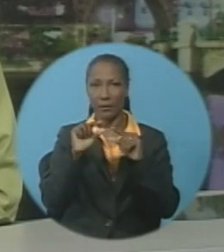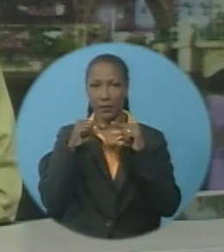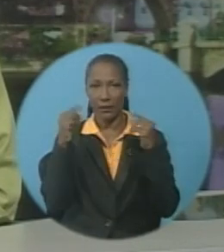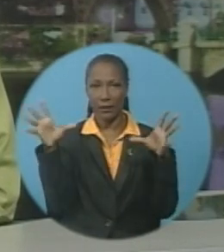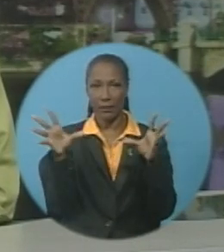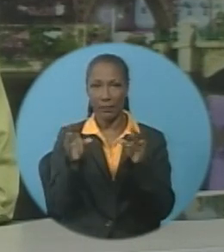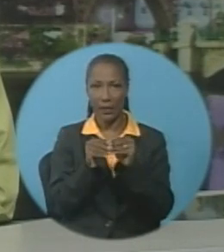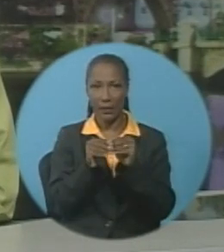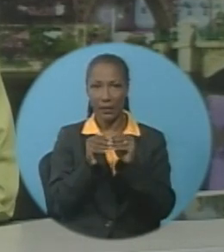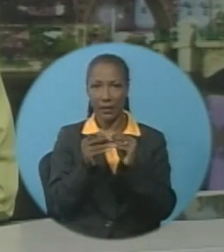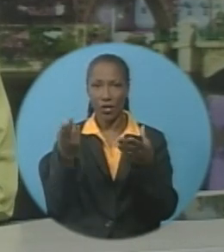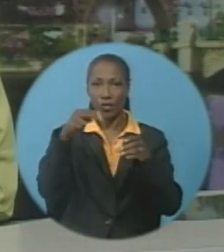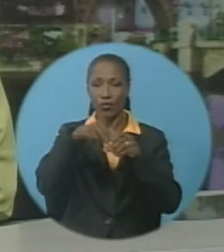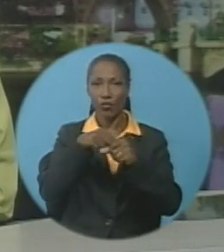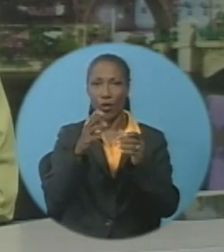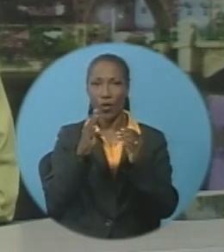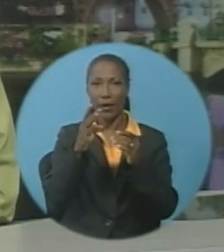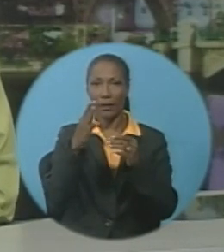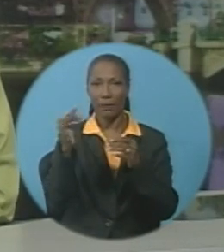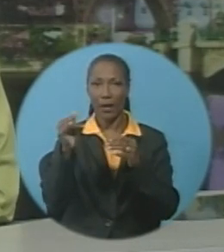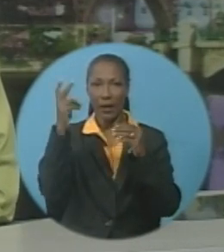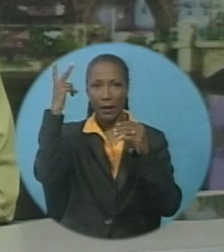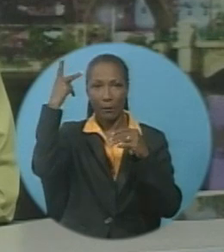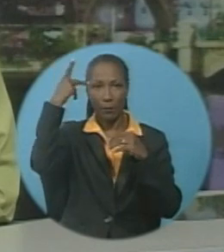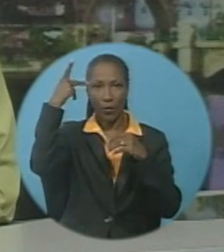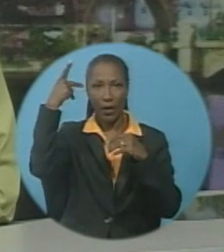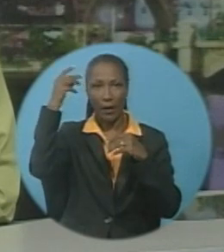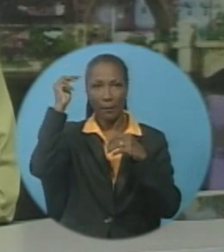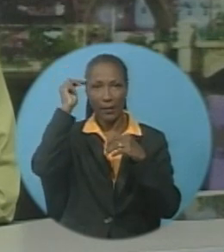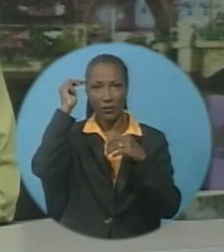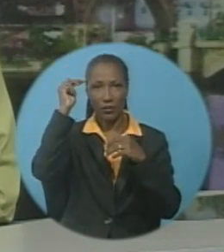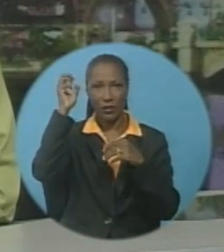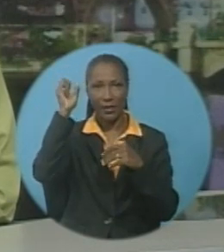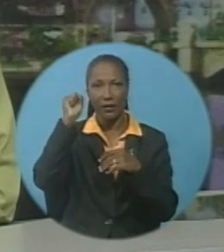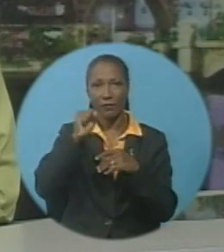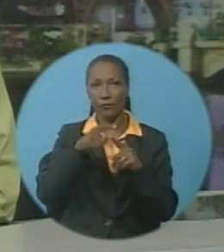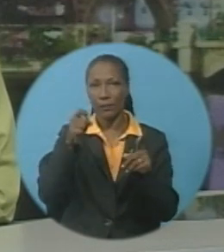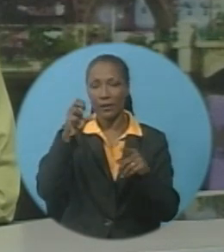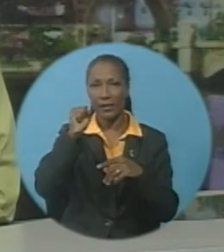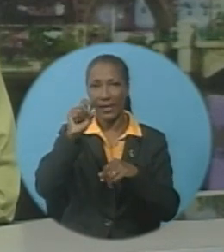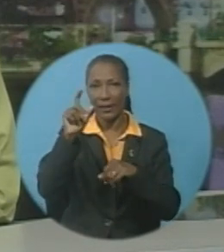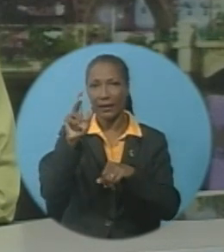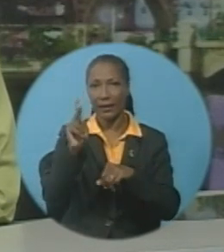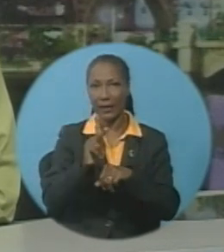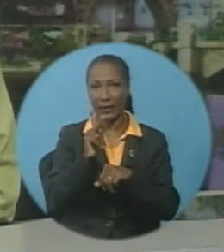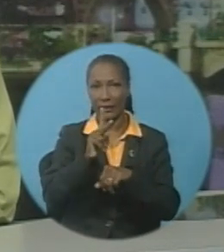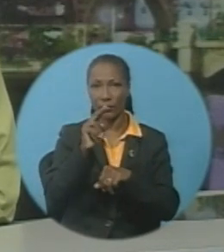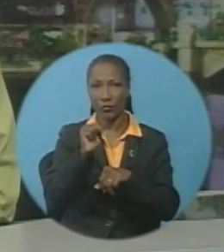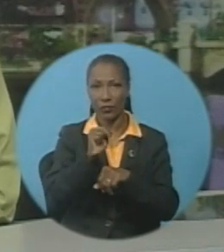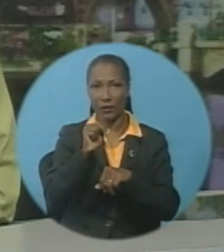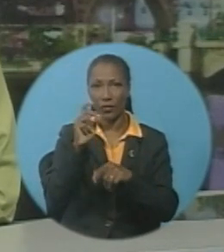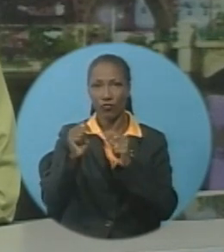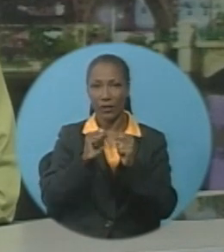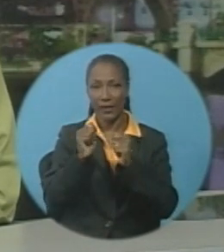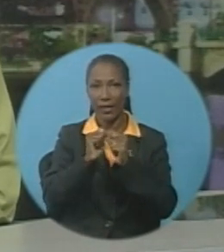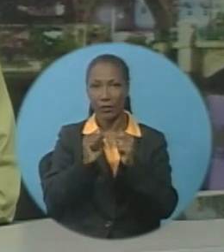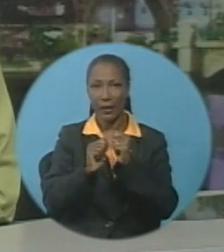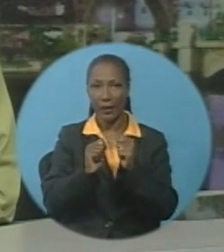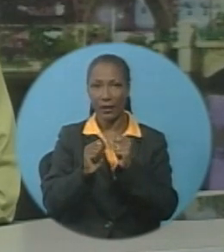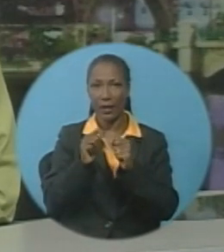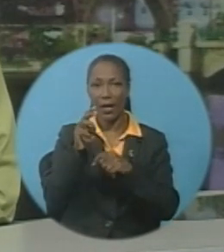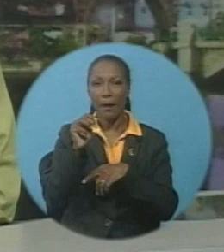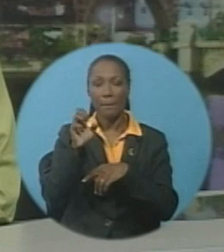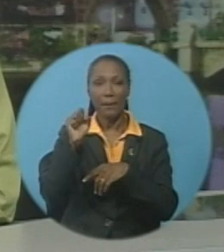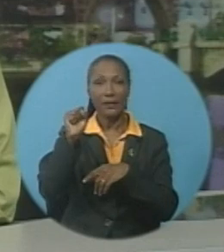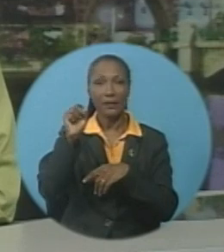was joined by the Prime Ministers of St. Kitts and Nevis, Dr. Timothy Harris, and Trinidad and Tobago, Dr. Keith Rowley. Mr. Stuart told